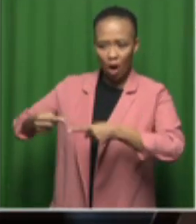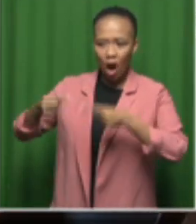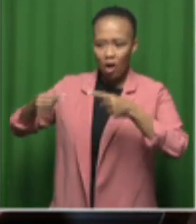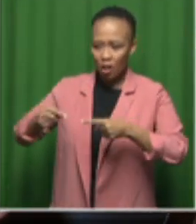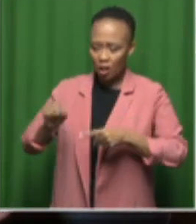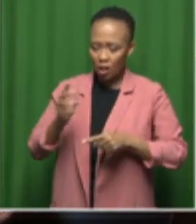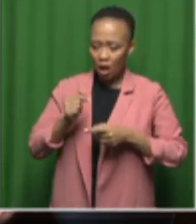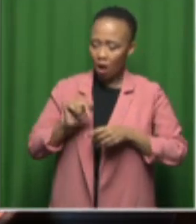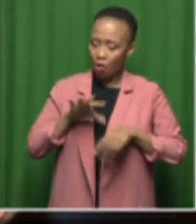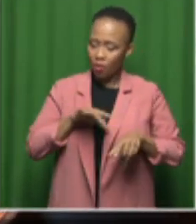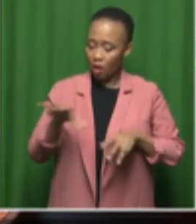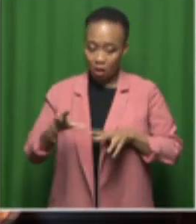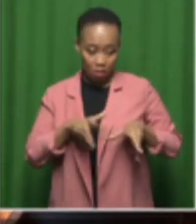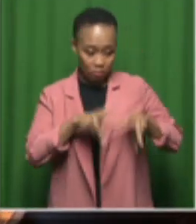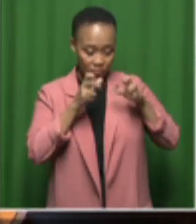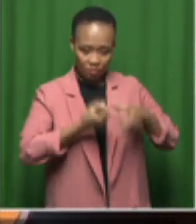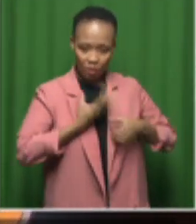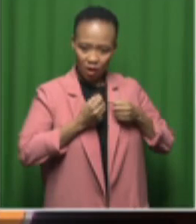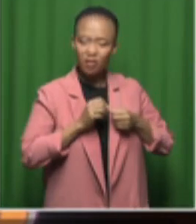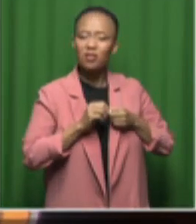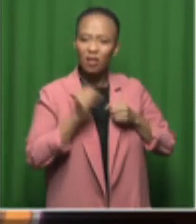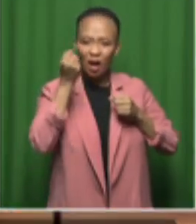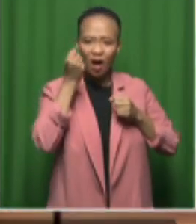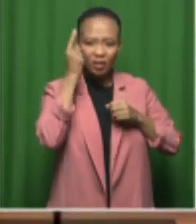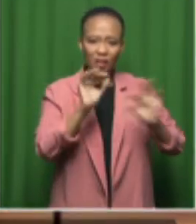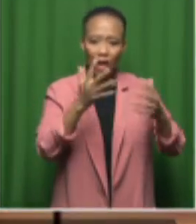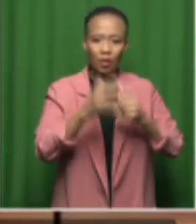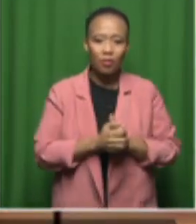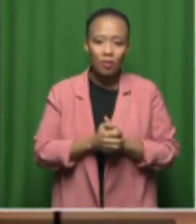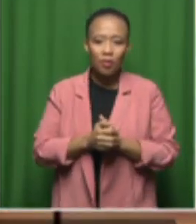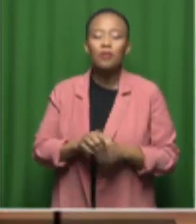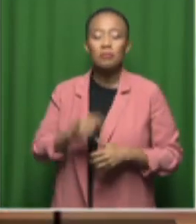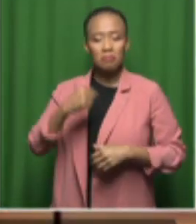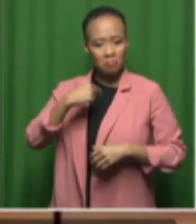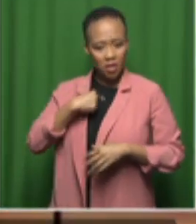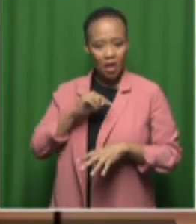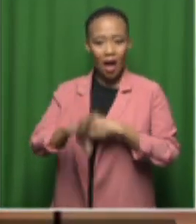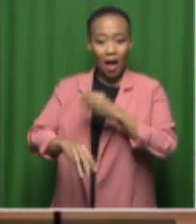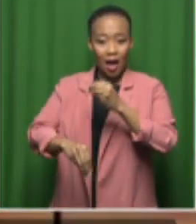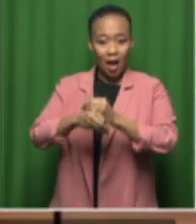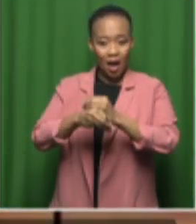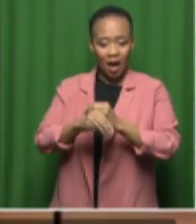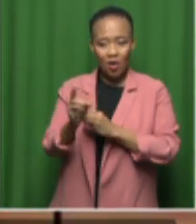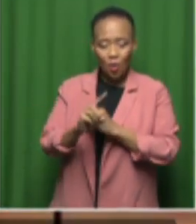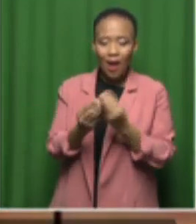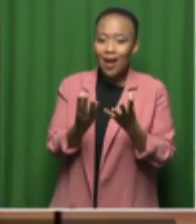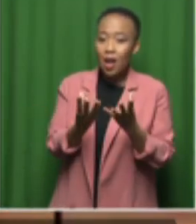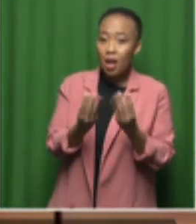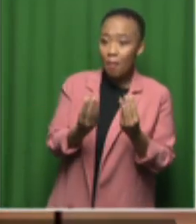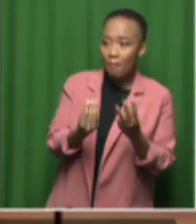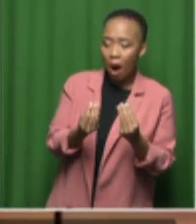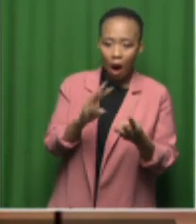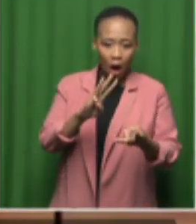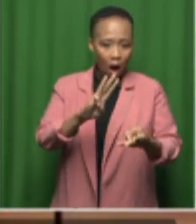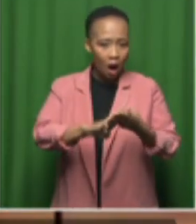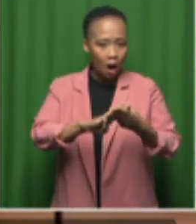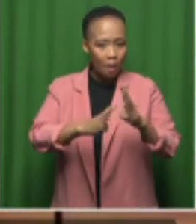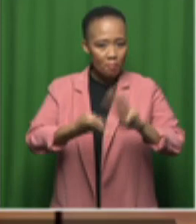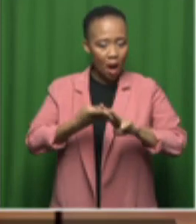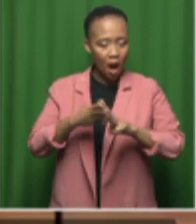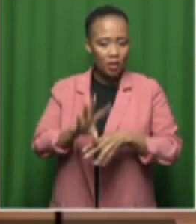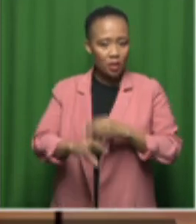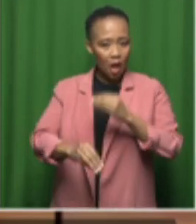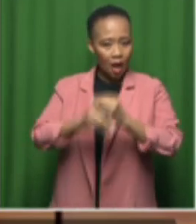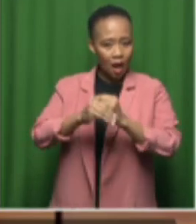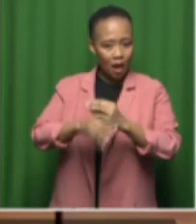the book, I tried to add some formulae and numerical, numbers just to give it a